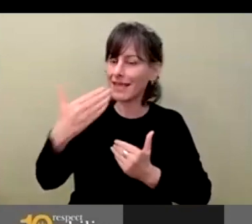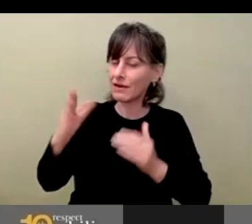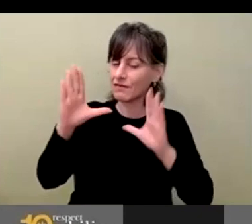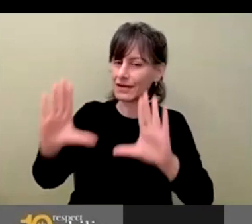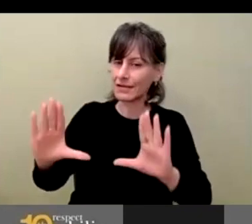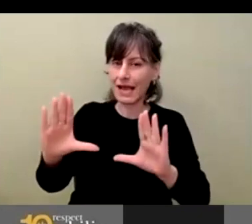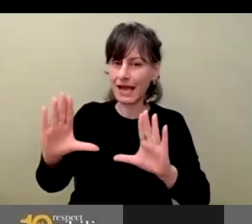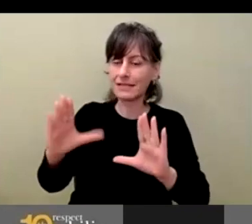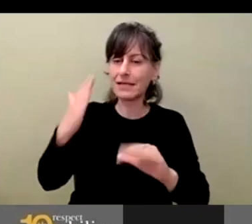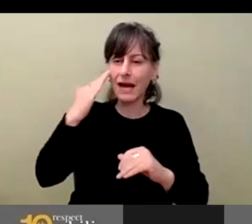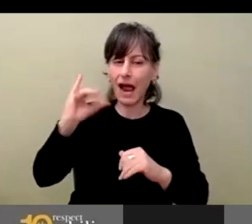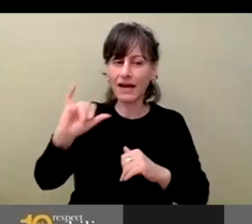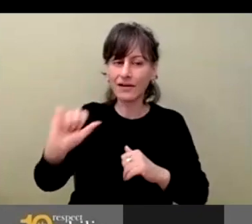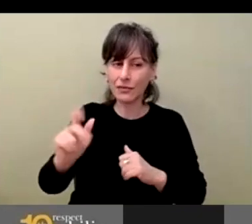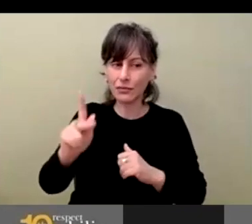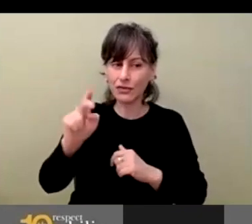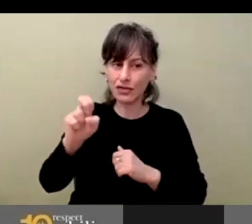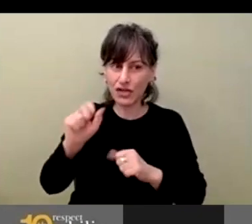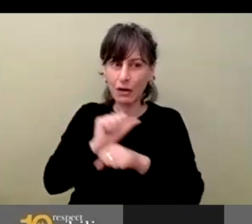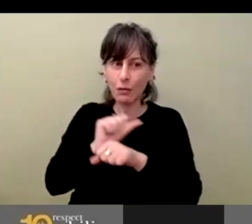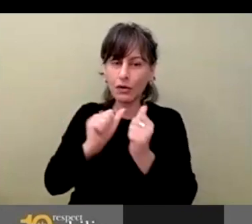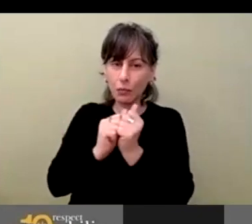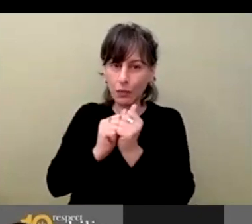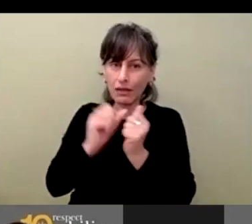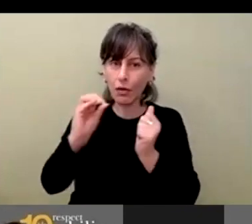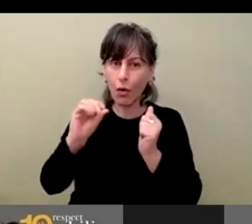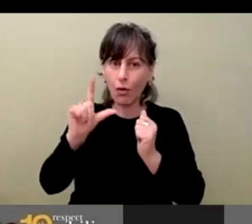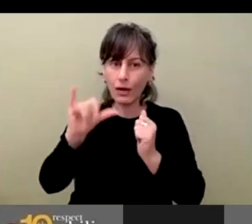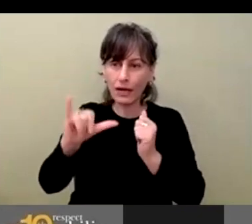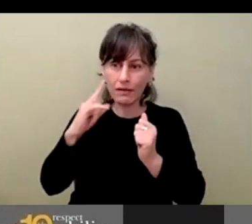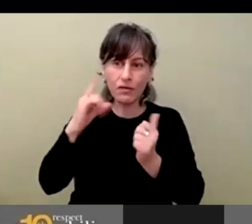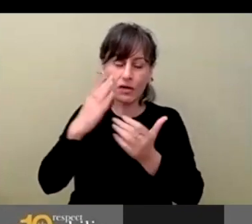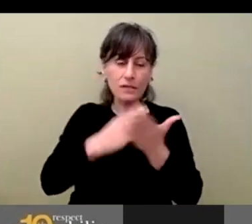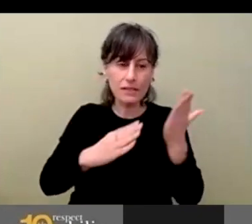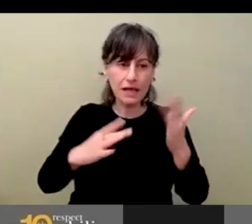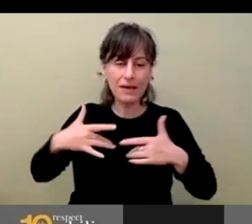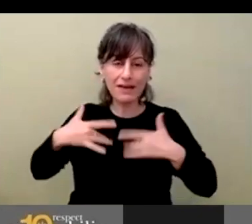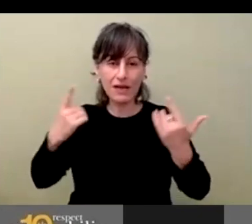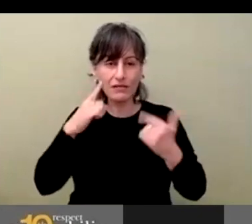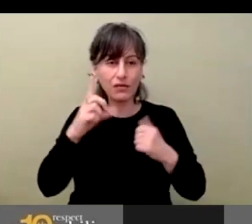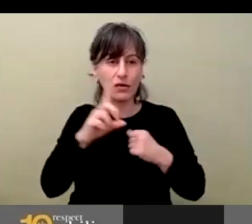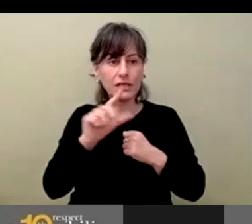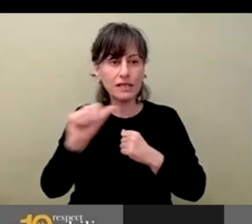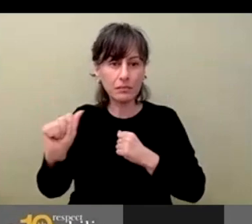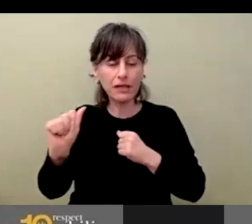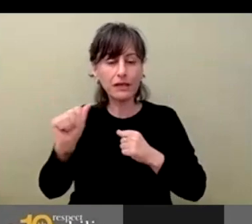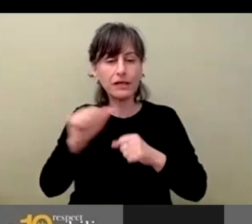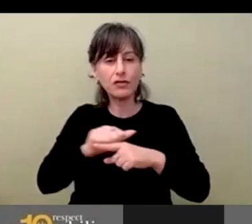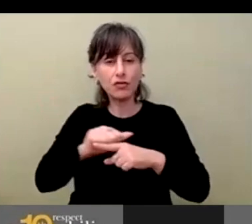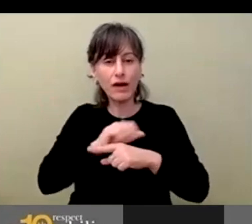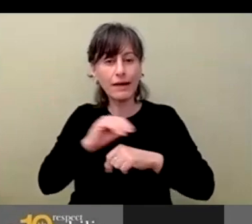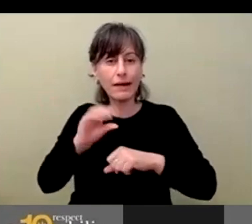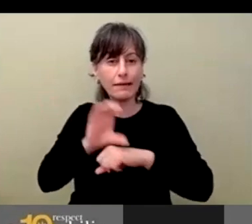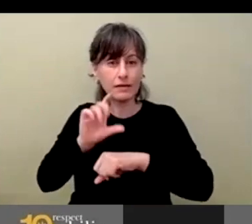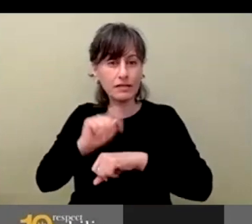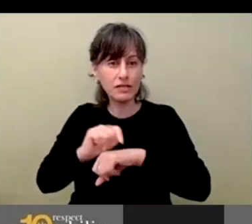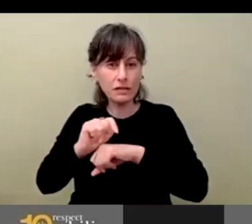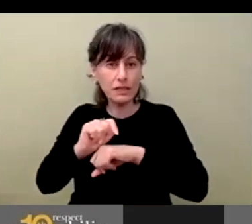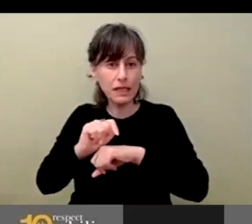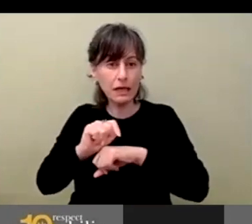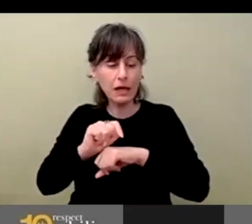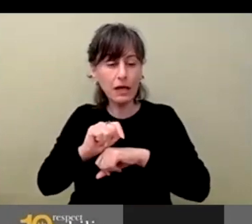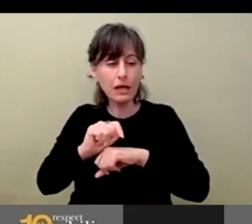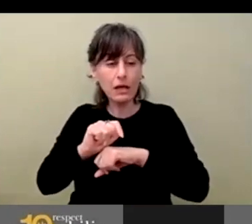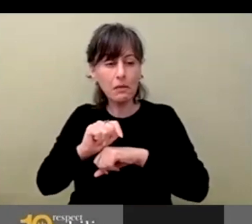and I know that Jake has worked a lot with Oli on some events for the Disability Training and Consulting Bureau. But Jake, what do you